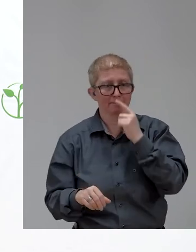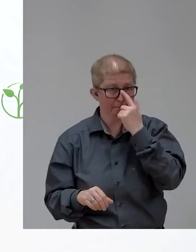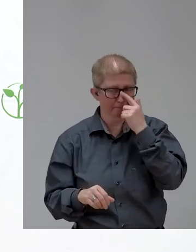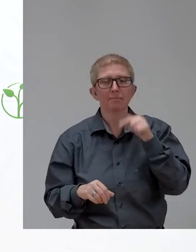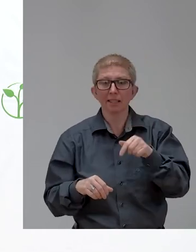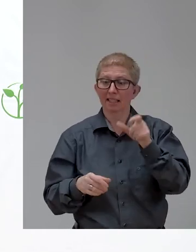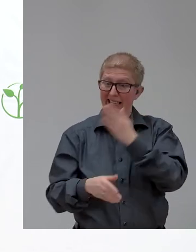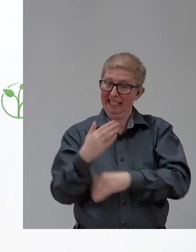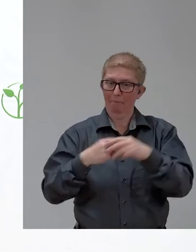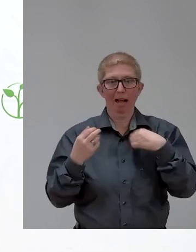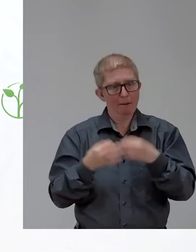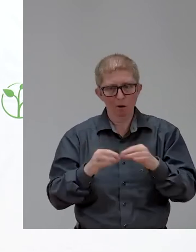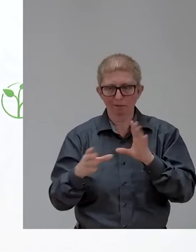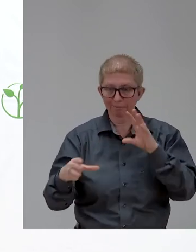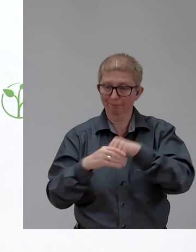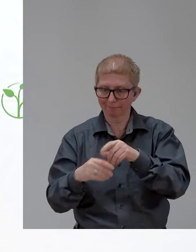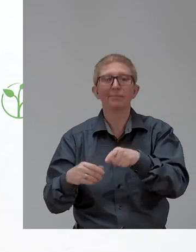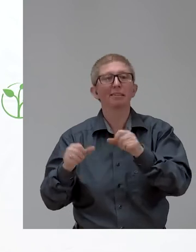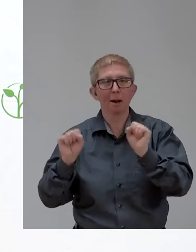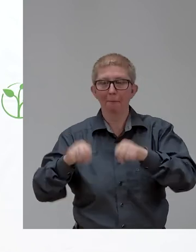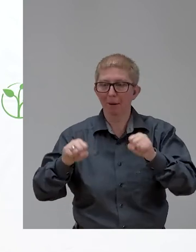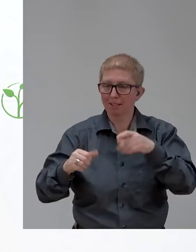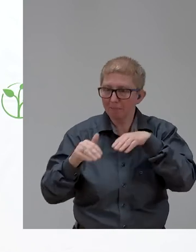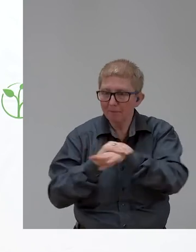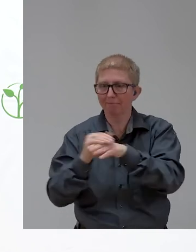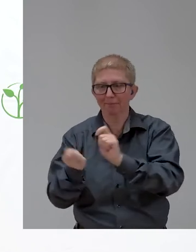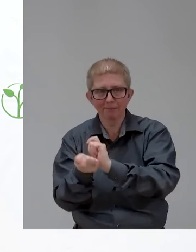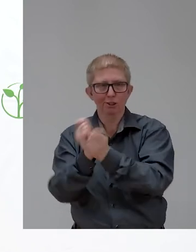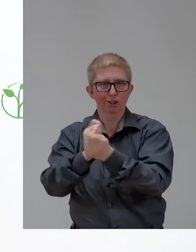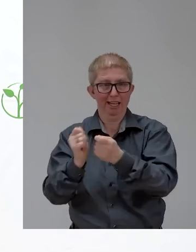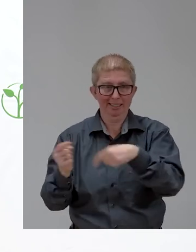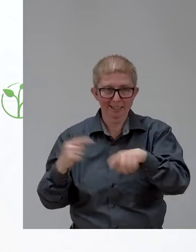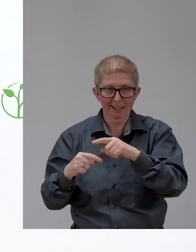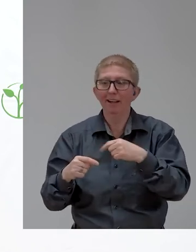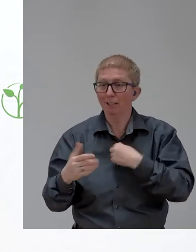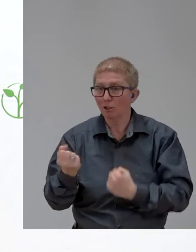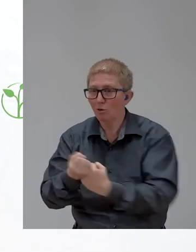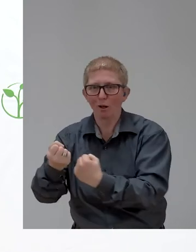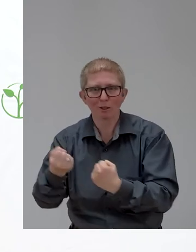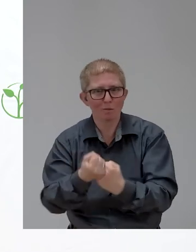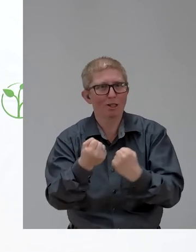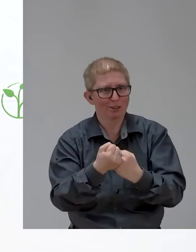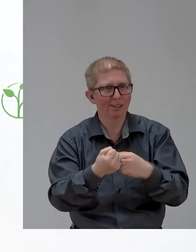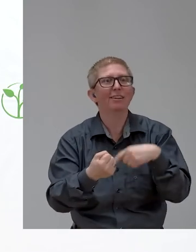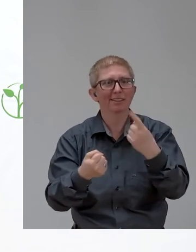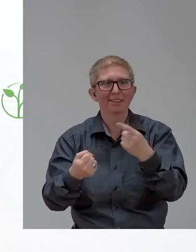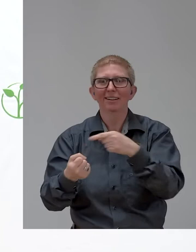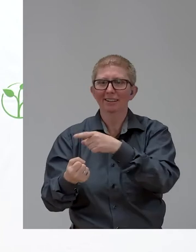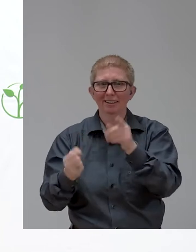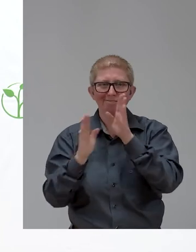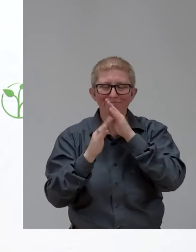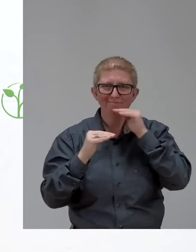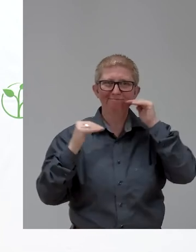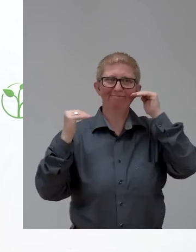them the joy. If you see the smile in the face of the people you help, you support, you bring further, you help develop further,